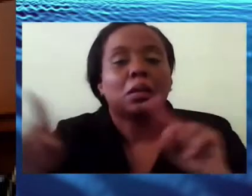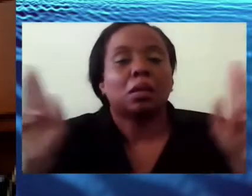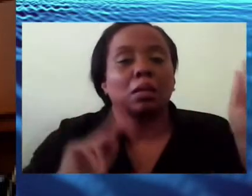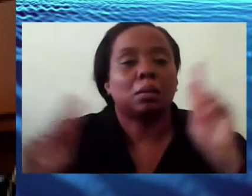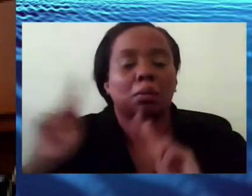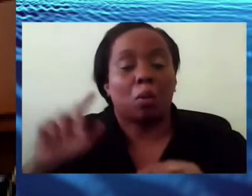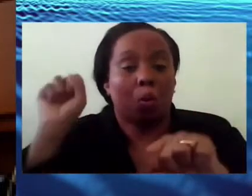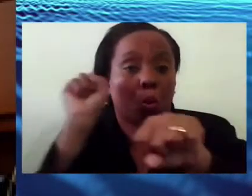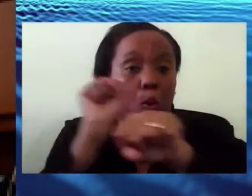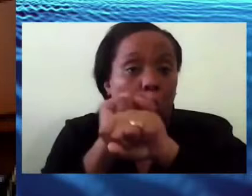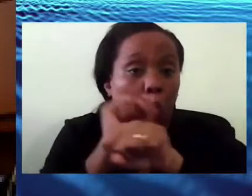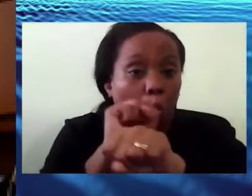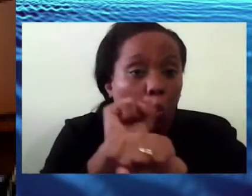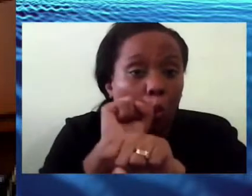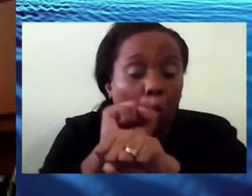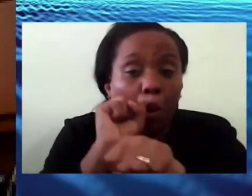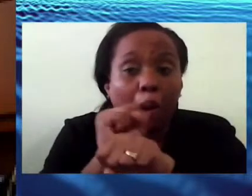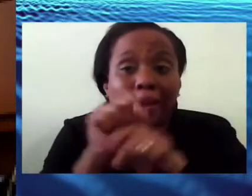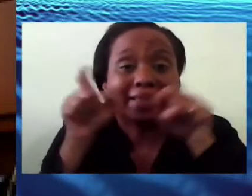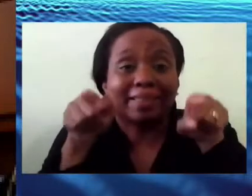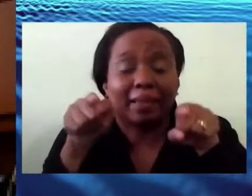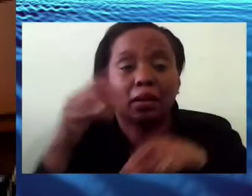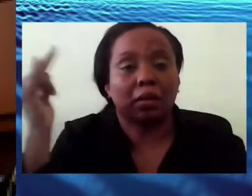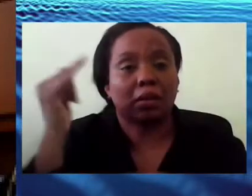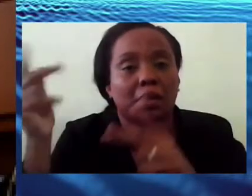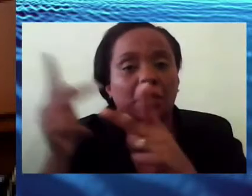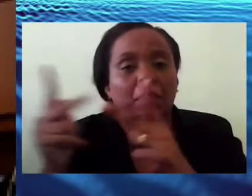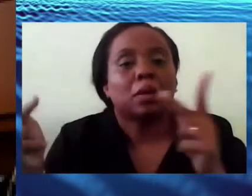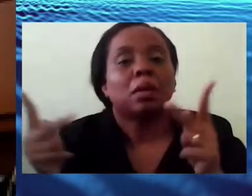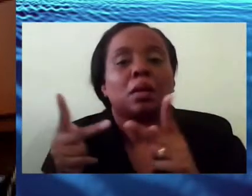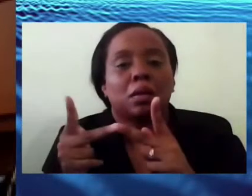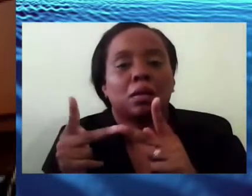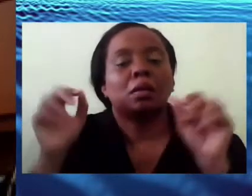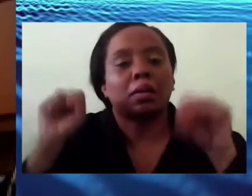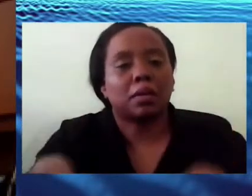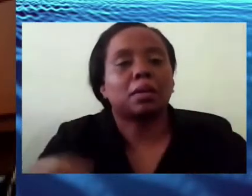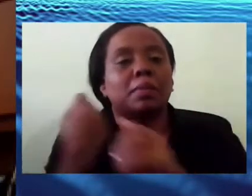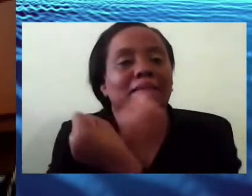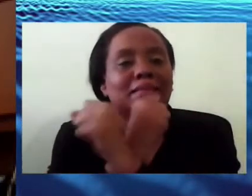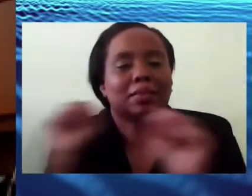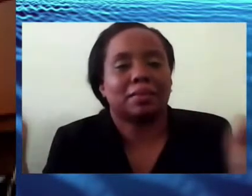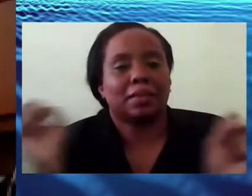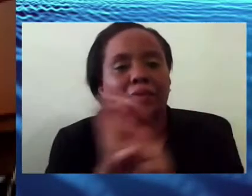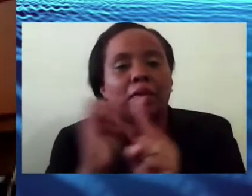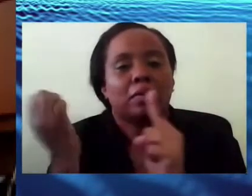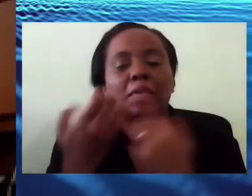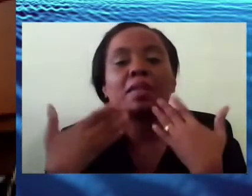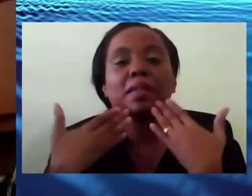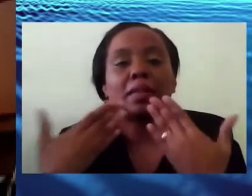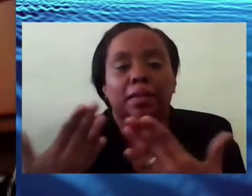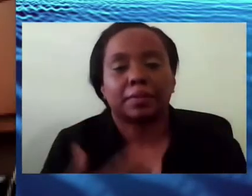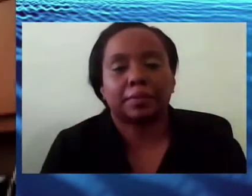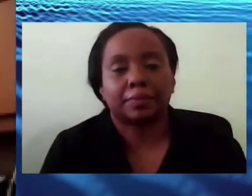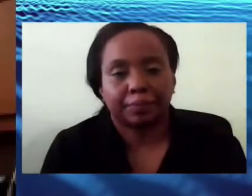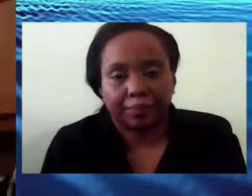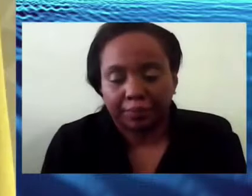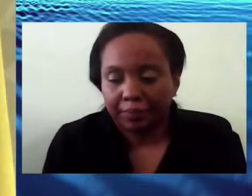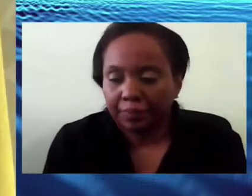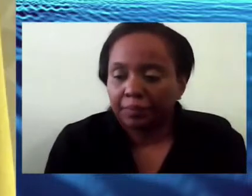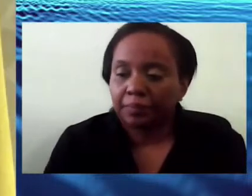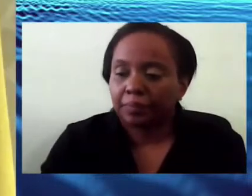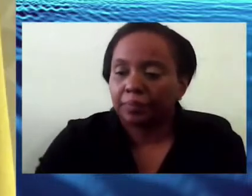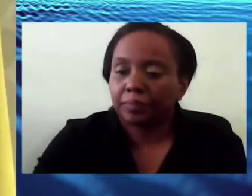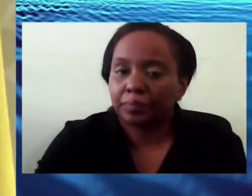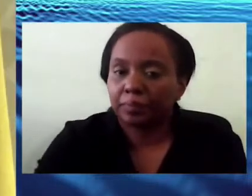work in and around the Grantley Adams International Airport are able to do so in a safe environment. Thank you very much. Thank